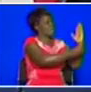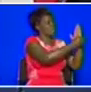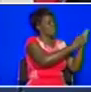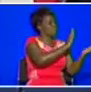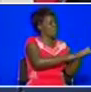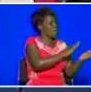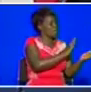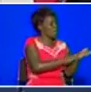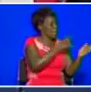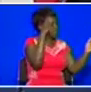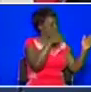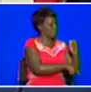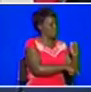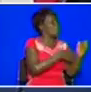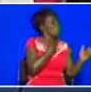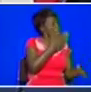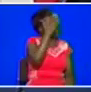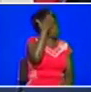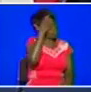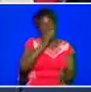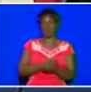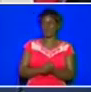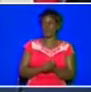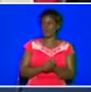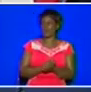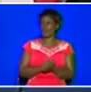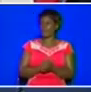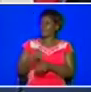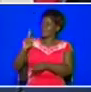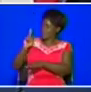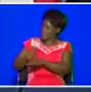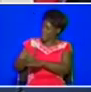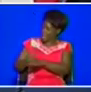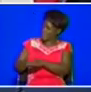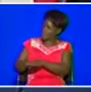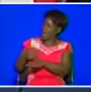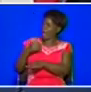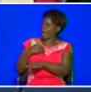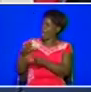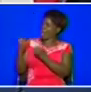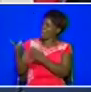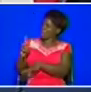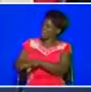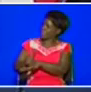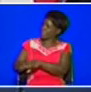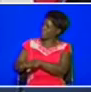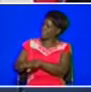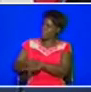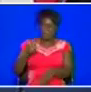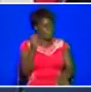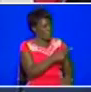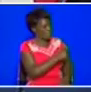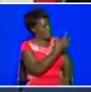of intent. And we want to know what that intent will be and how it will be. There's time. How much time, David?